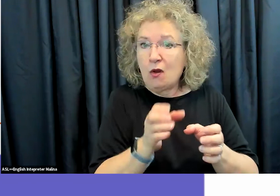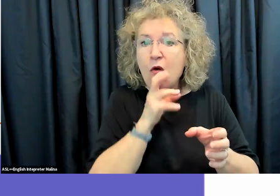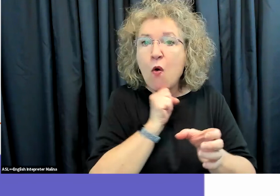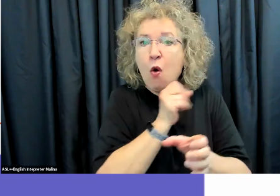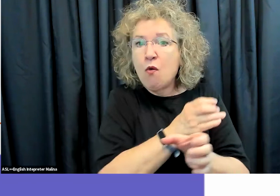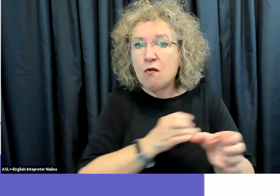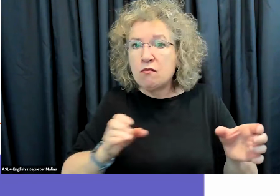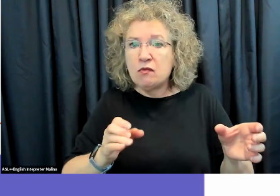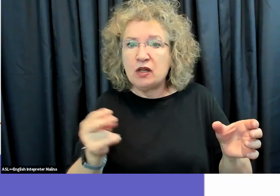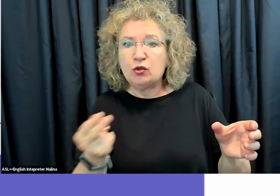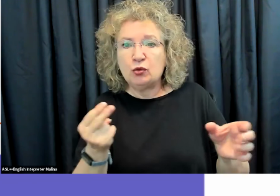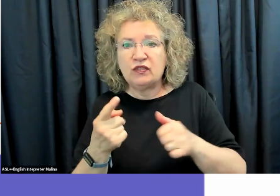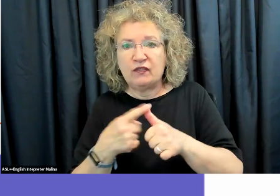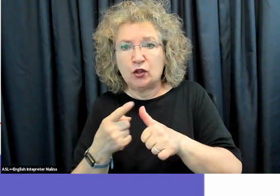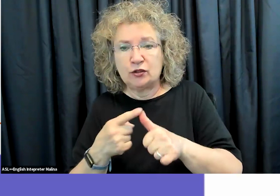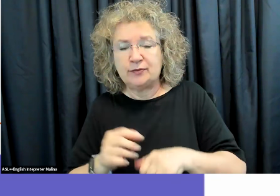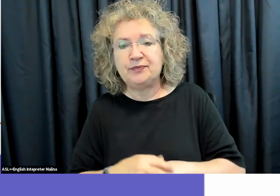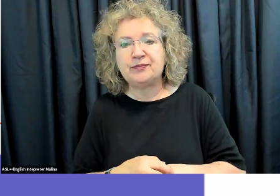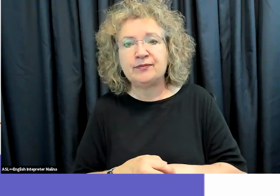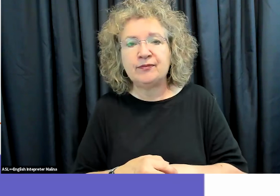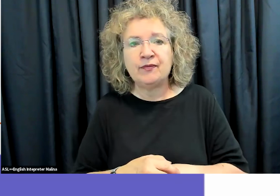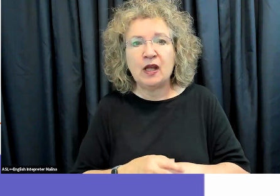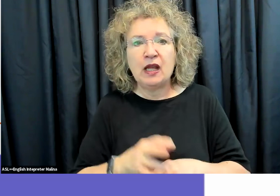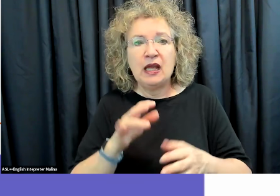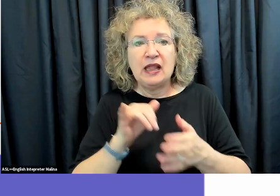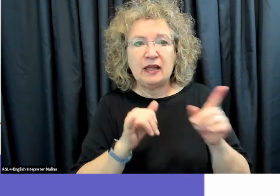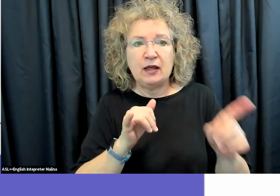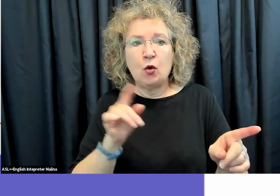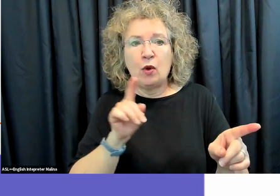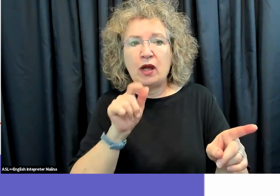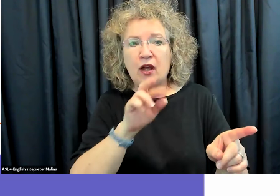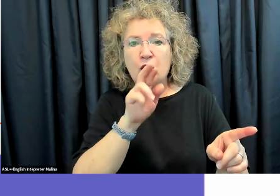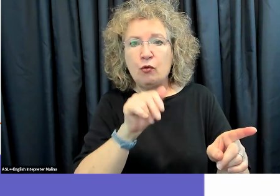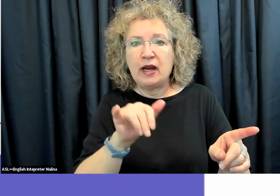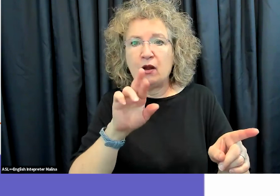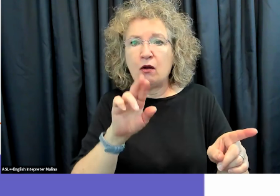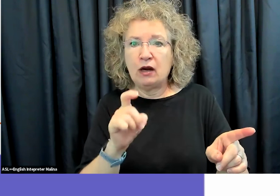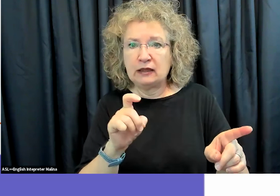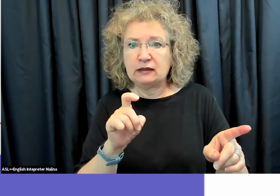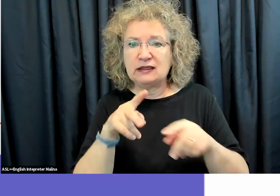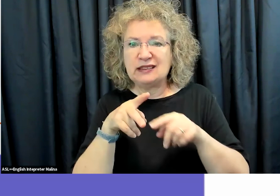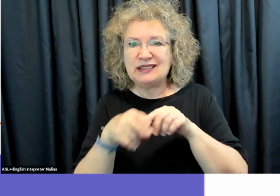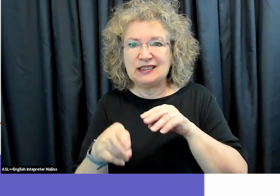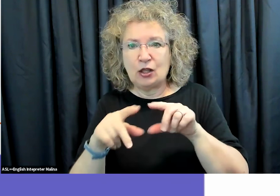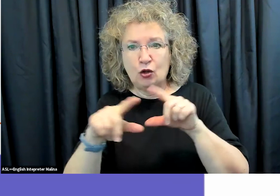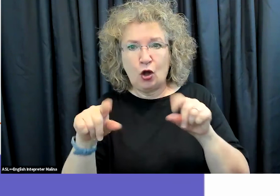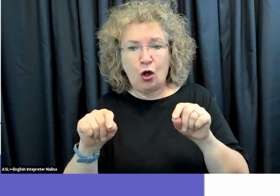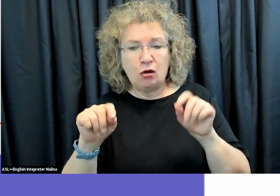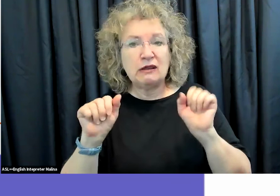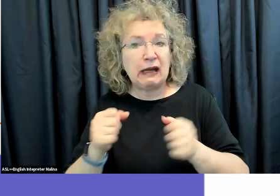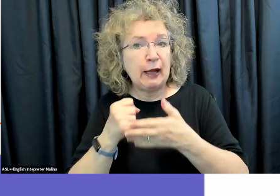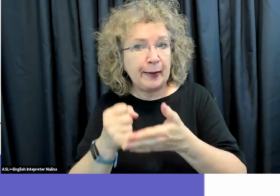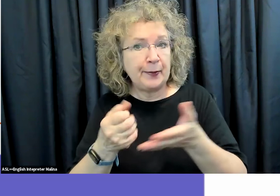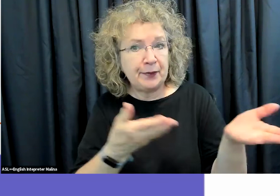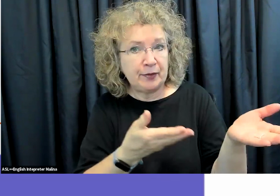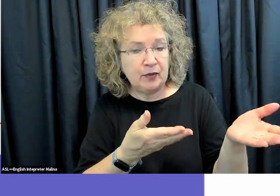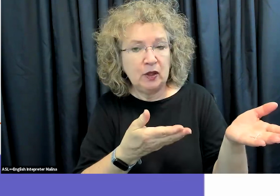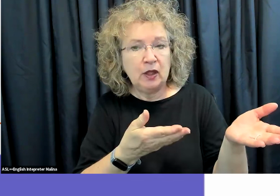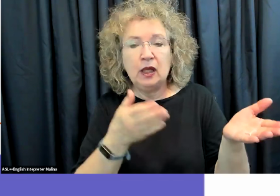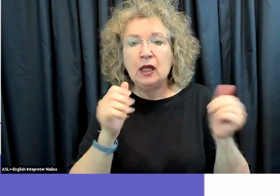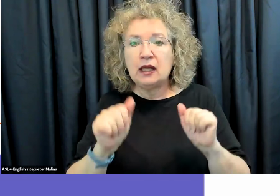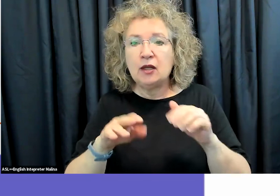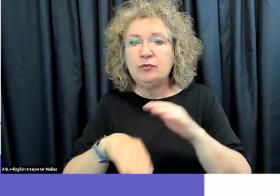So this is where the ArrayRx prescription discount card could come in really handy for you. The discount card allows for up to